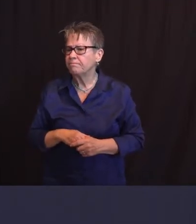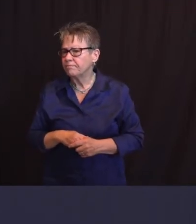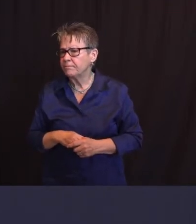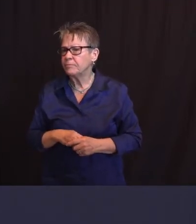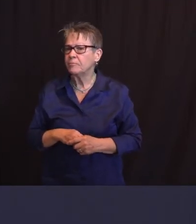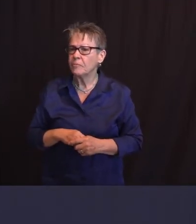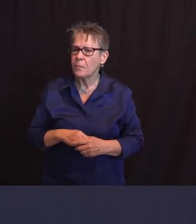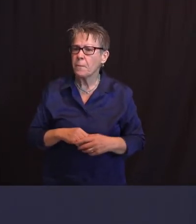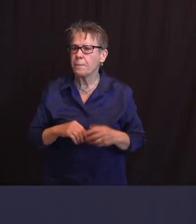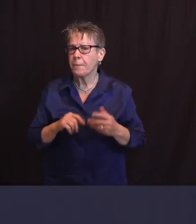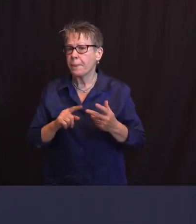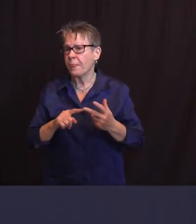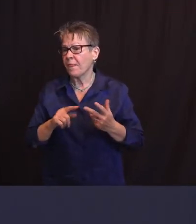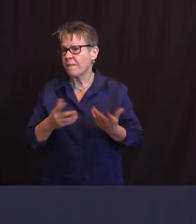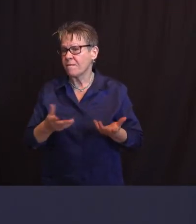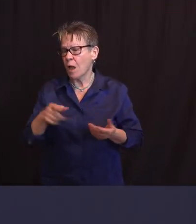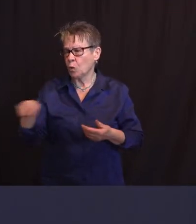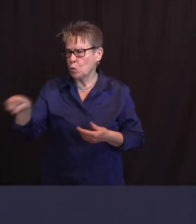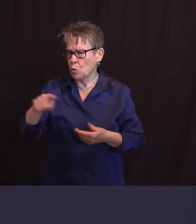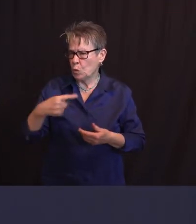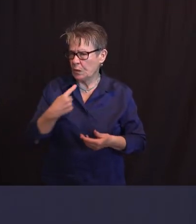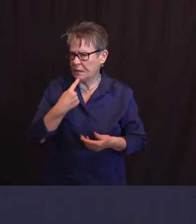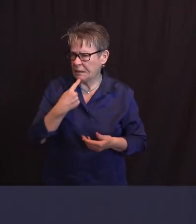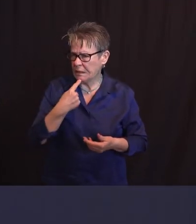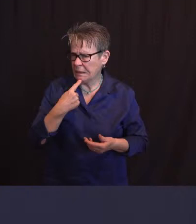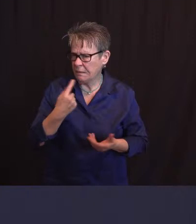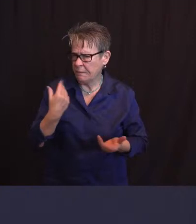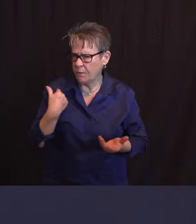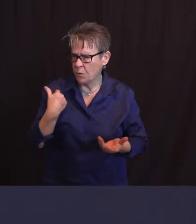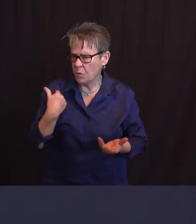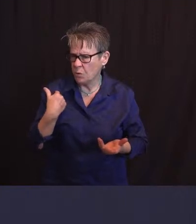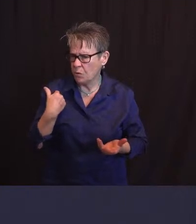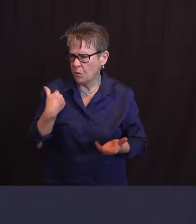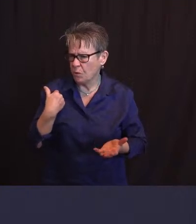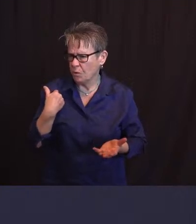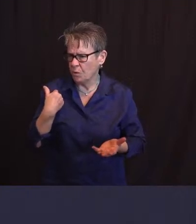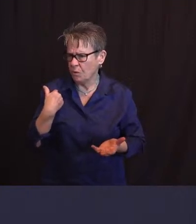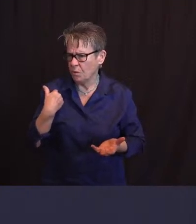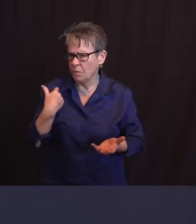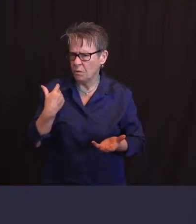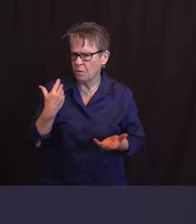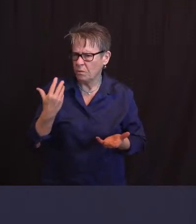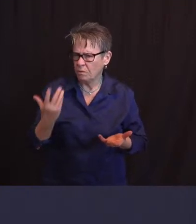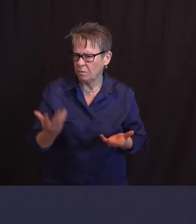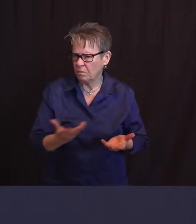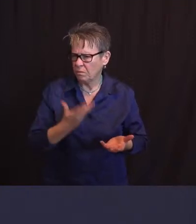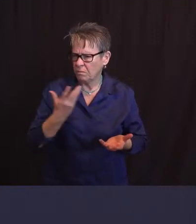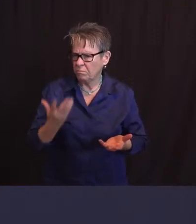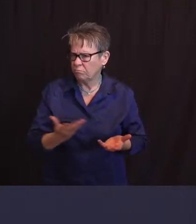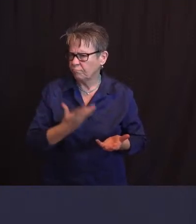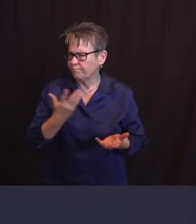question, you've talked about trying to approach increases in COVID cases surgically, Governor, instead of just a